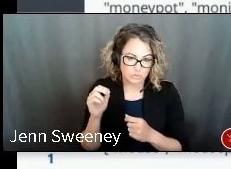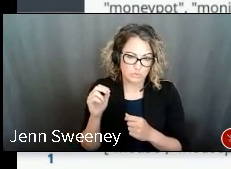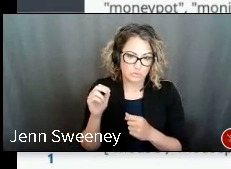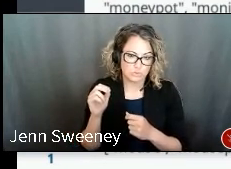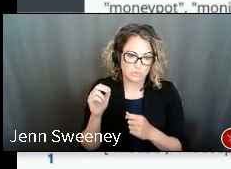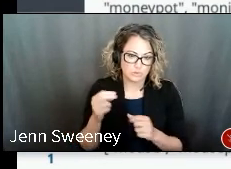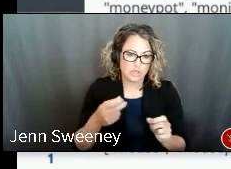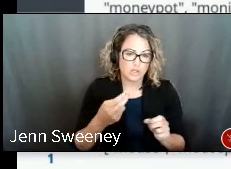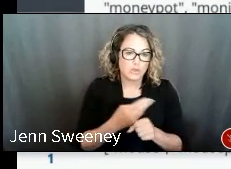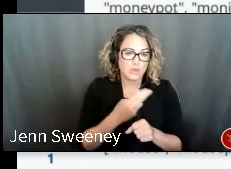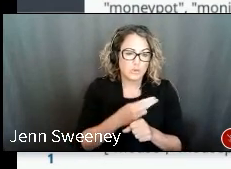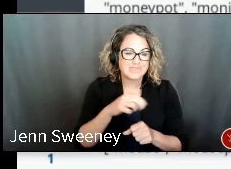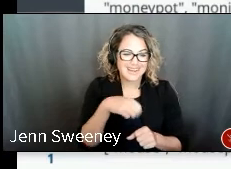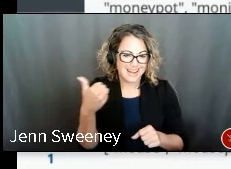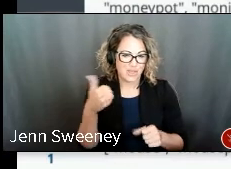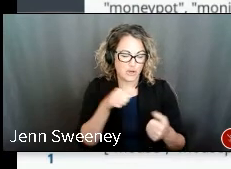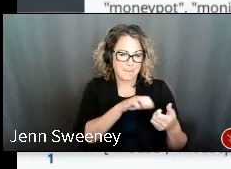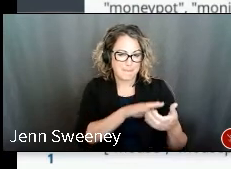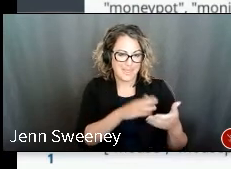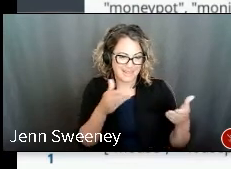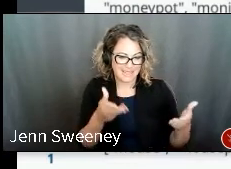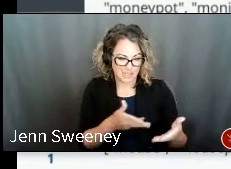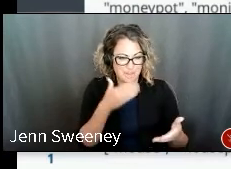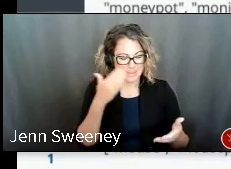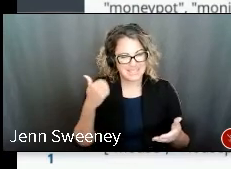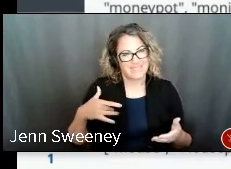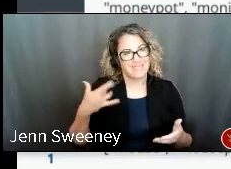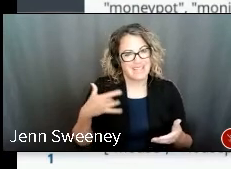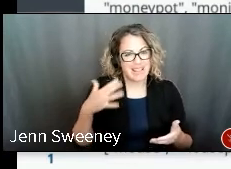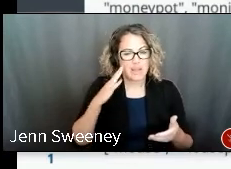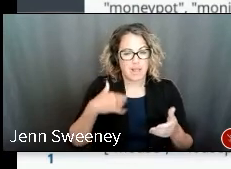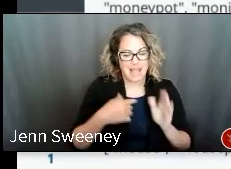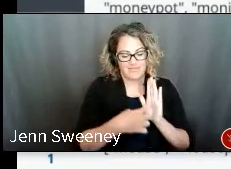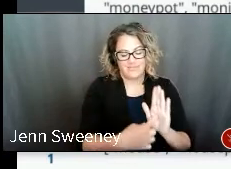method here because I feel like there will be a little bit more